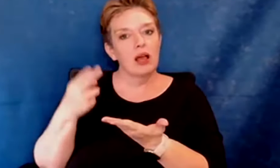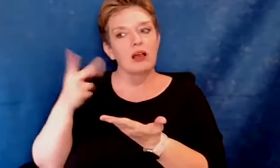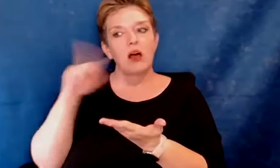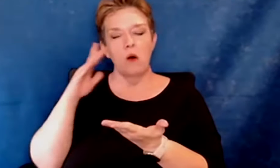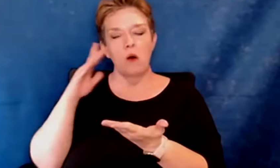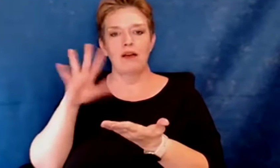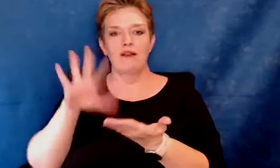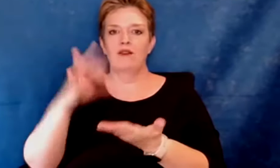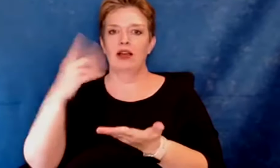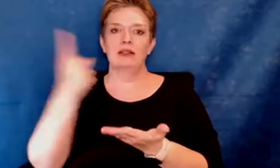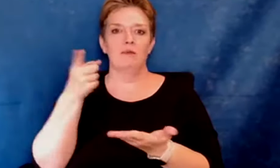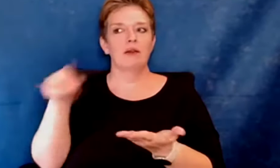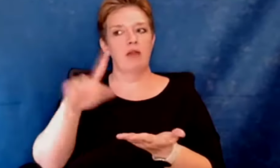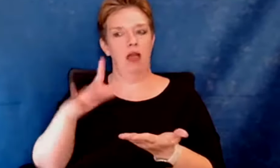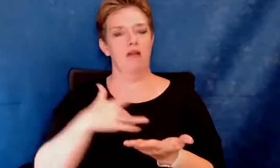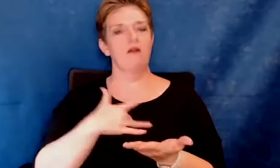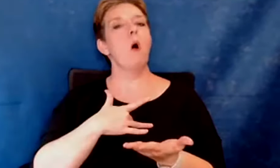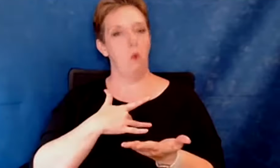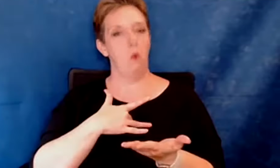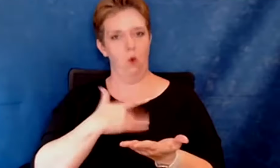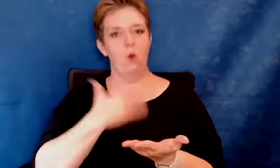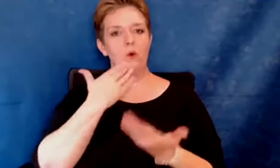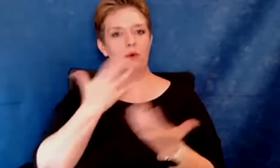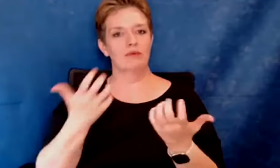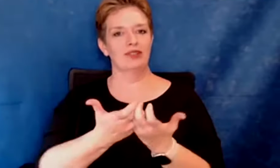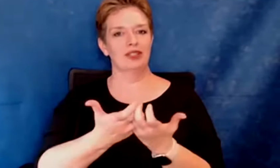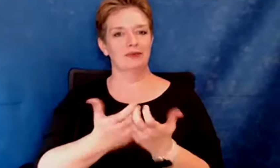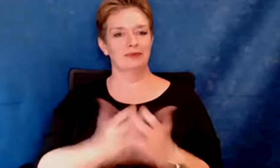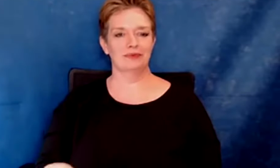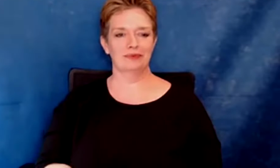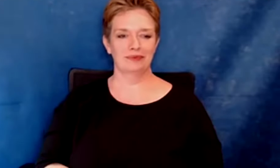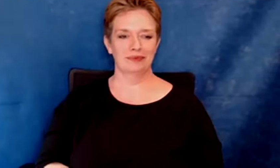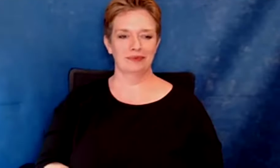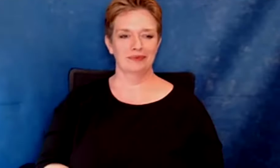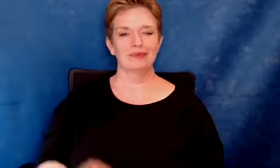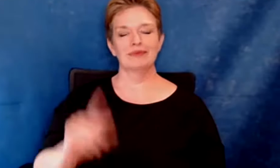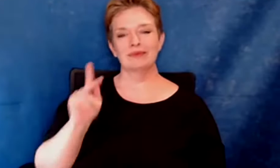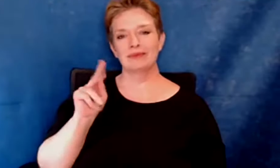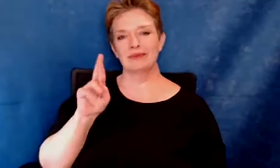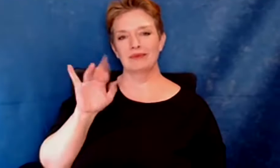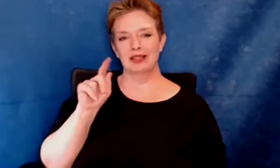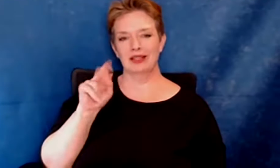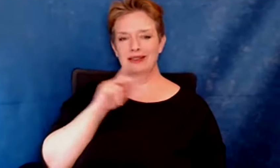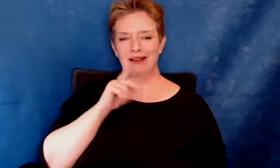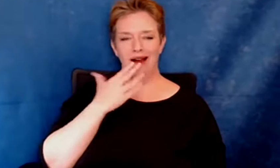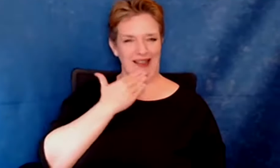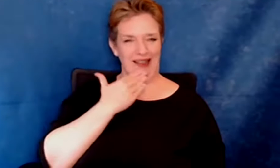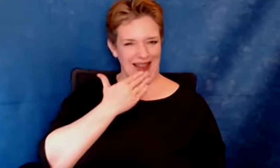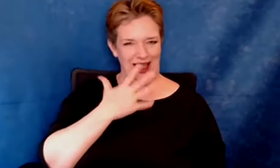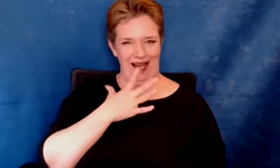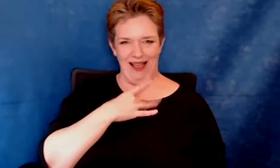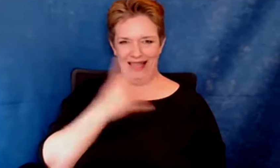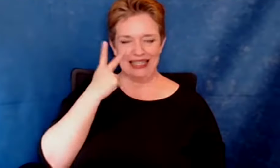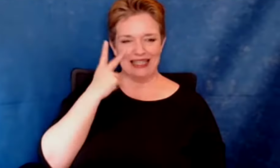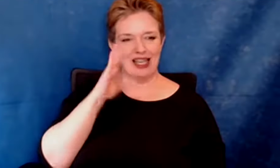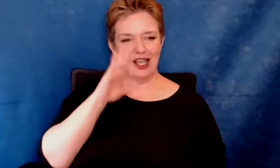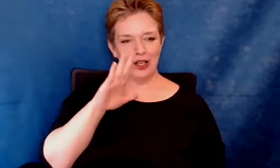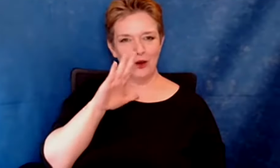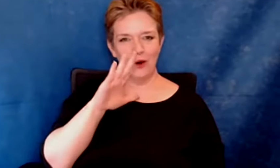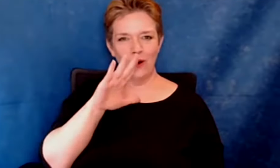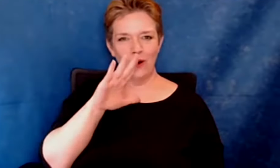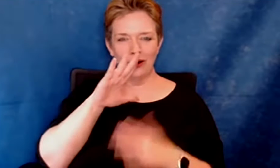selection for the general store. So. Thank you so much, Cole. That was amazing. I love being able to see your works that close up and